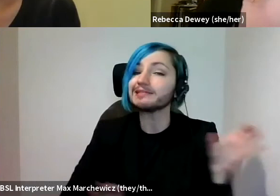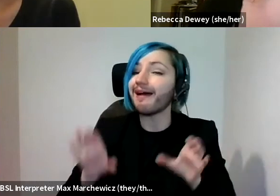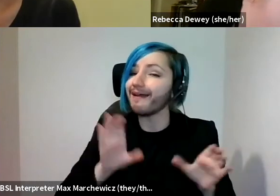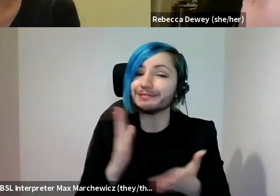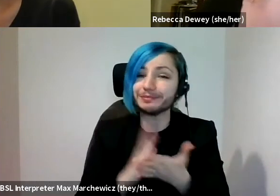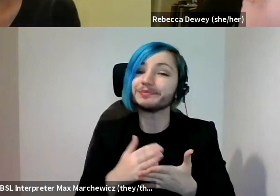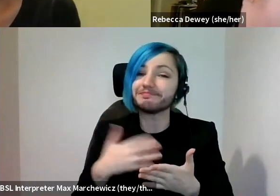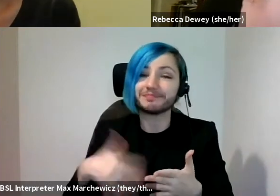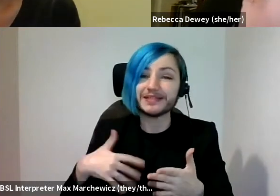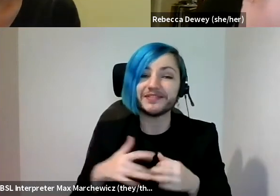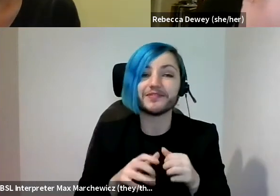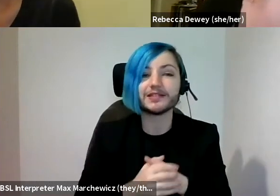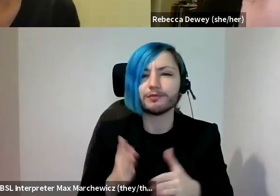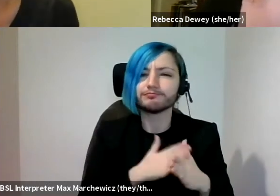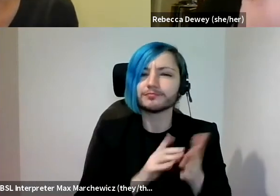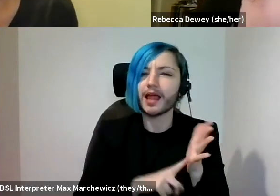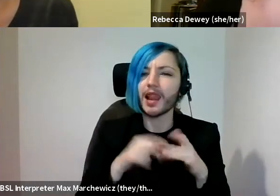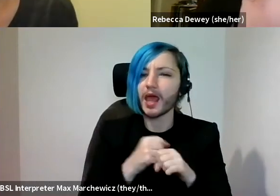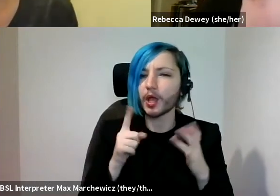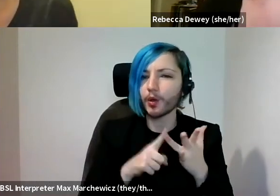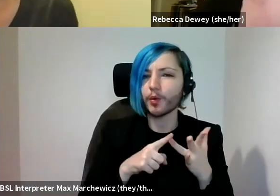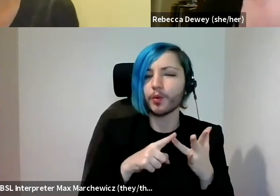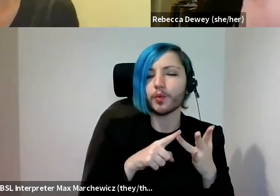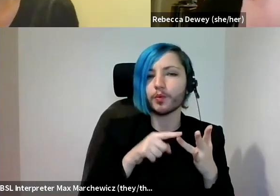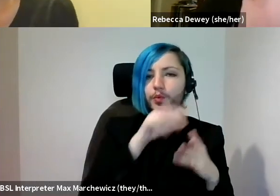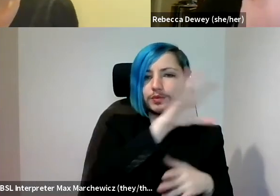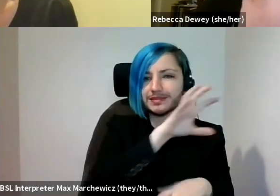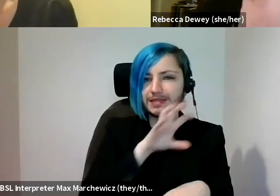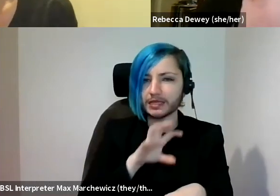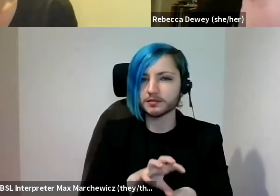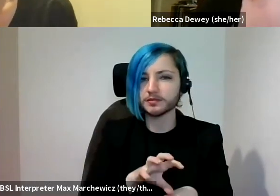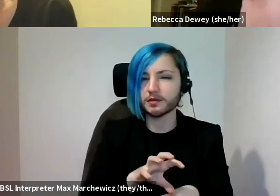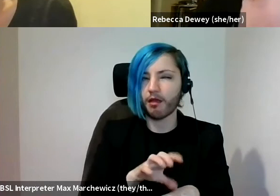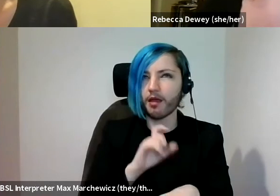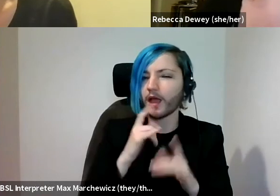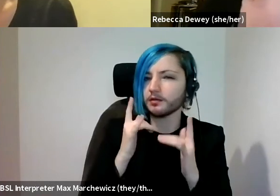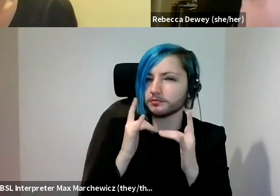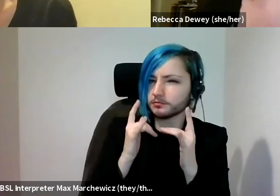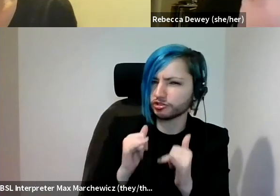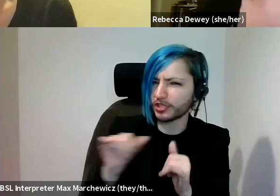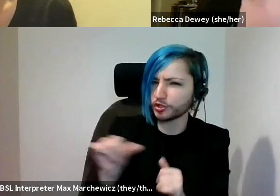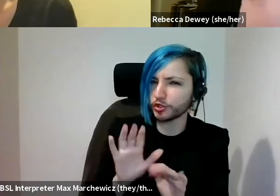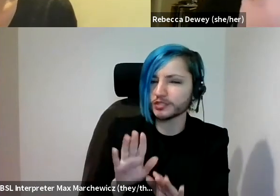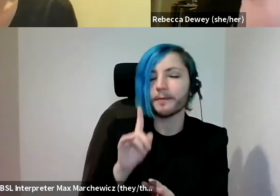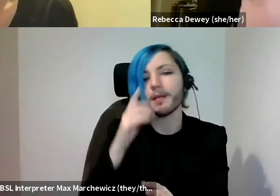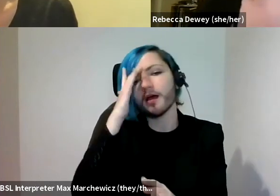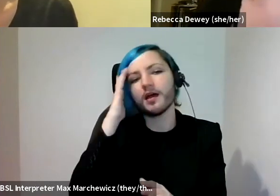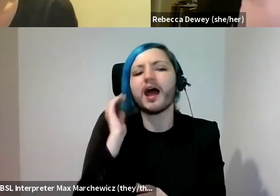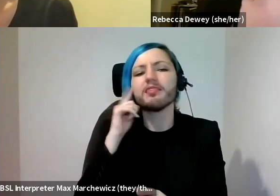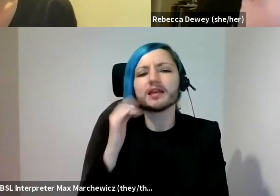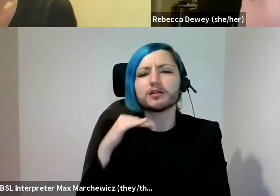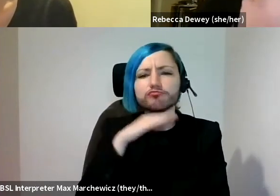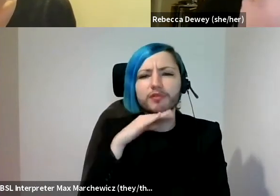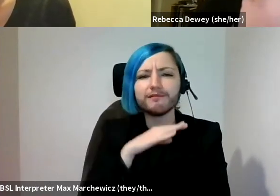the initial LIGO observatories, and I would have to check, but I think of the order of $200